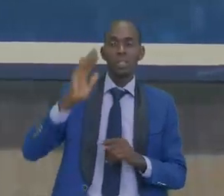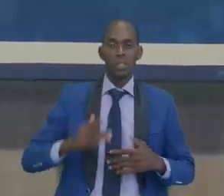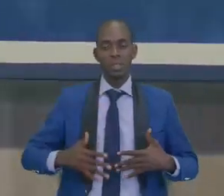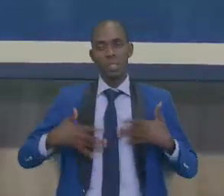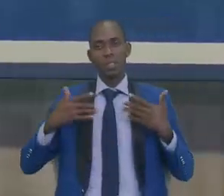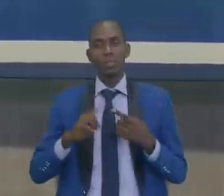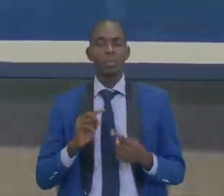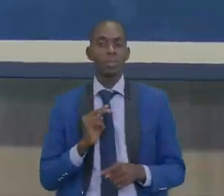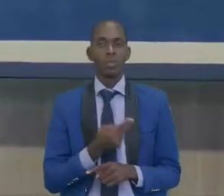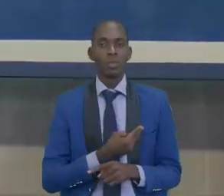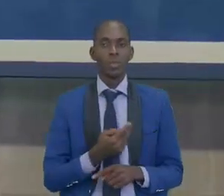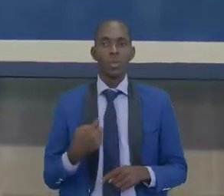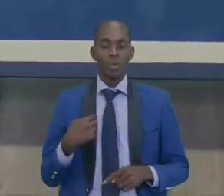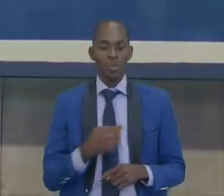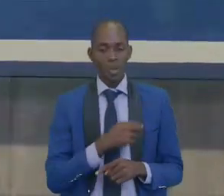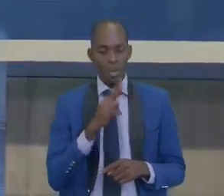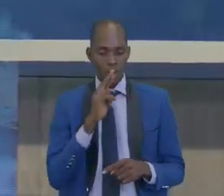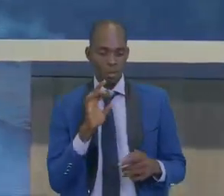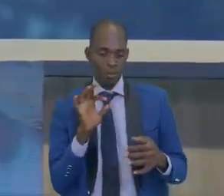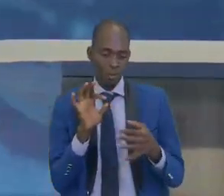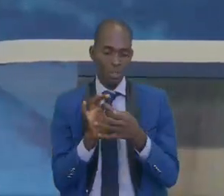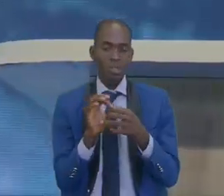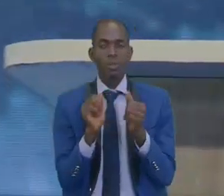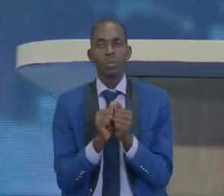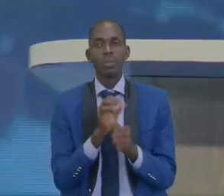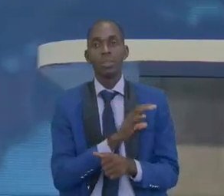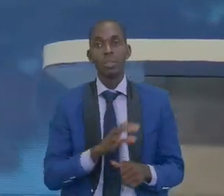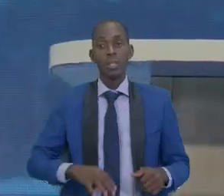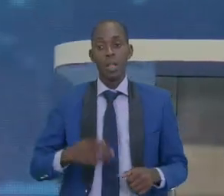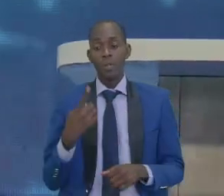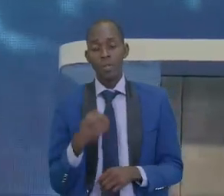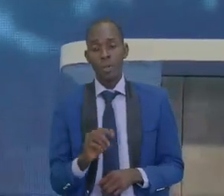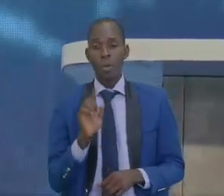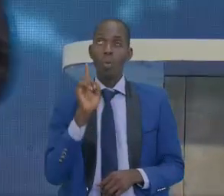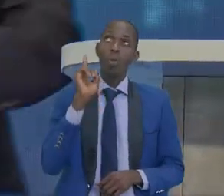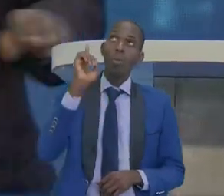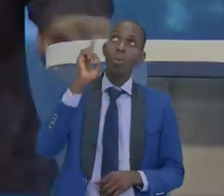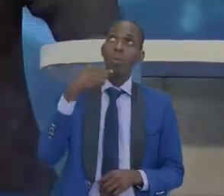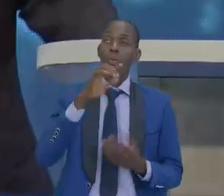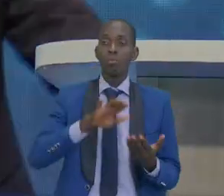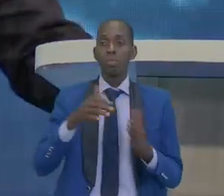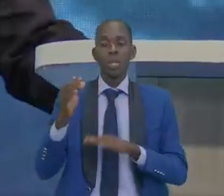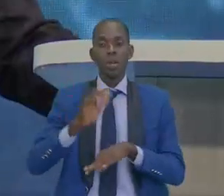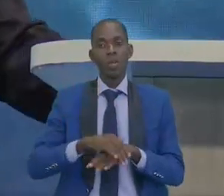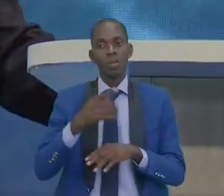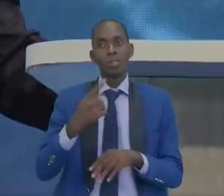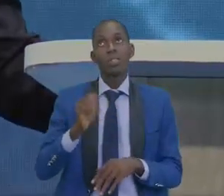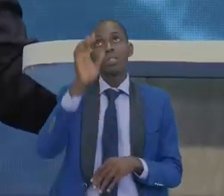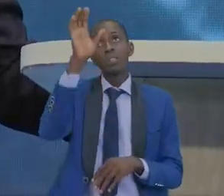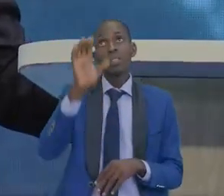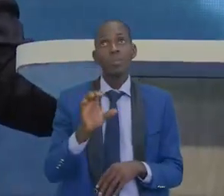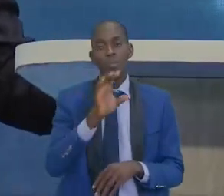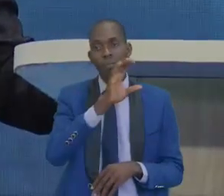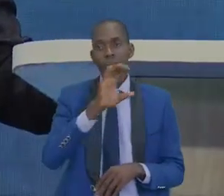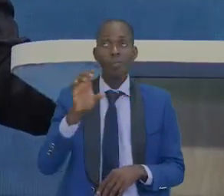We are connected with Christ. The one who died on the cross, He gave